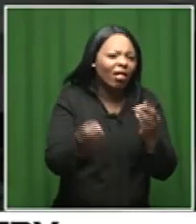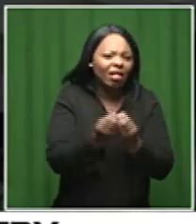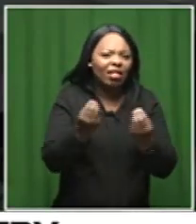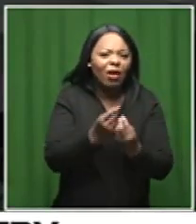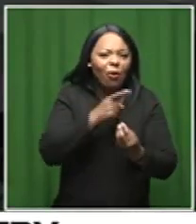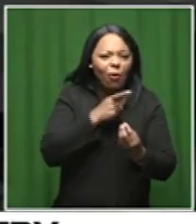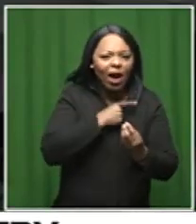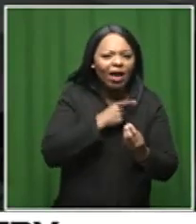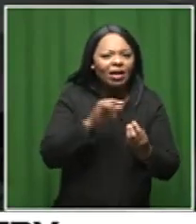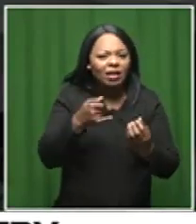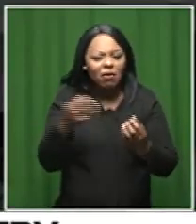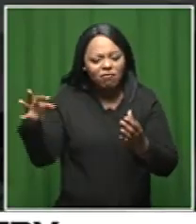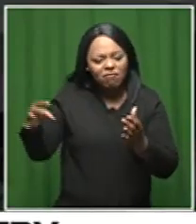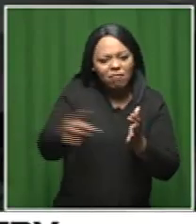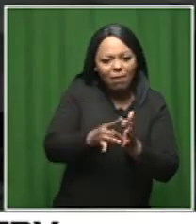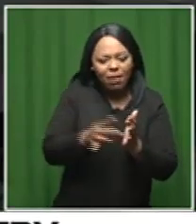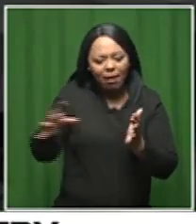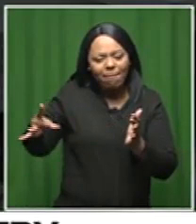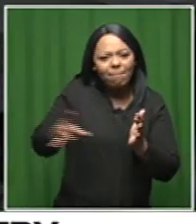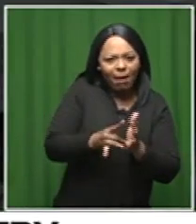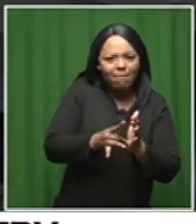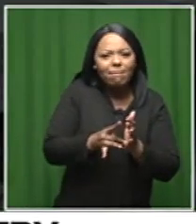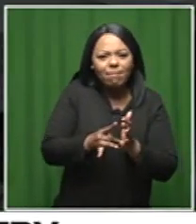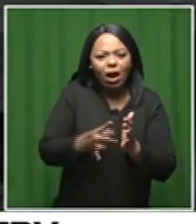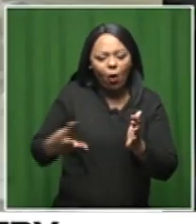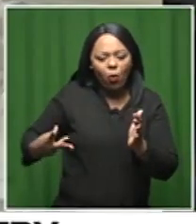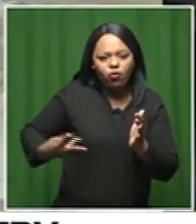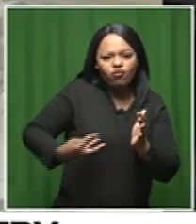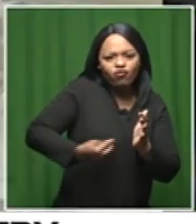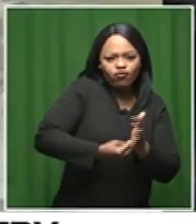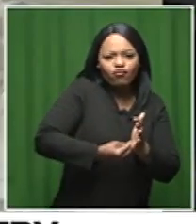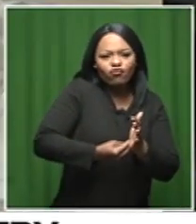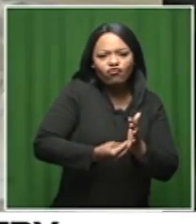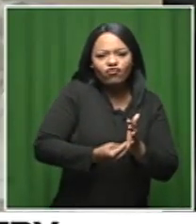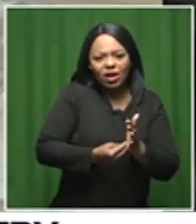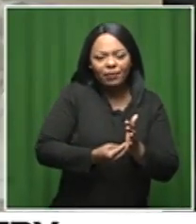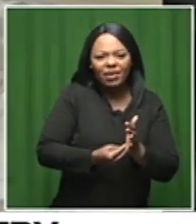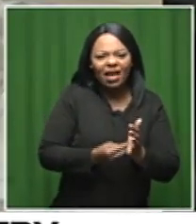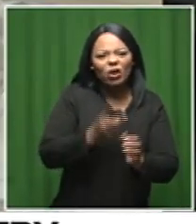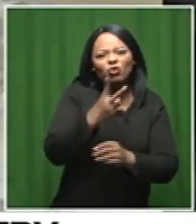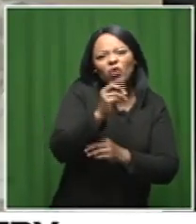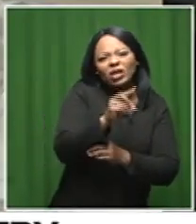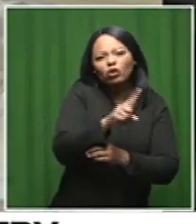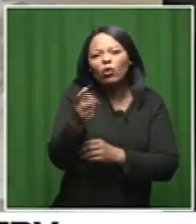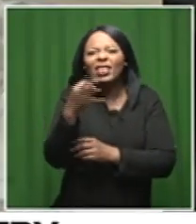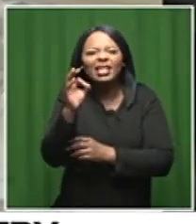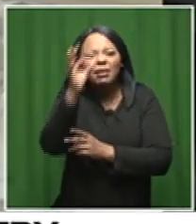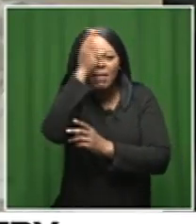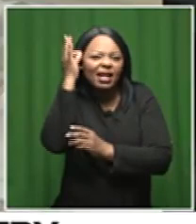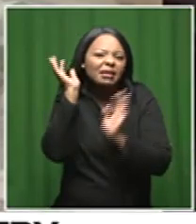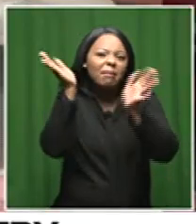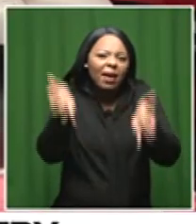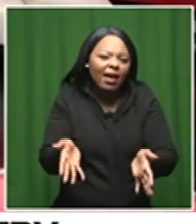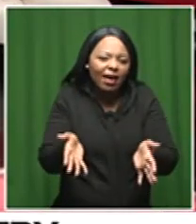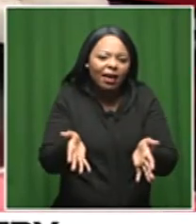cells and they flow in. And I remember my grandmother's quite a talkative person. But it takes about 20 to 30 minutes for the stem